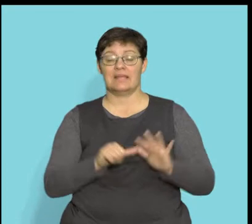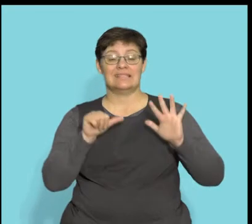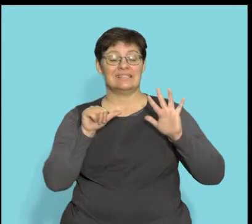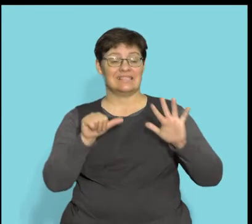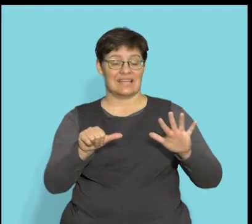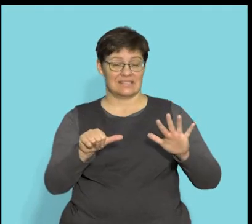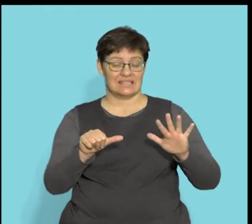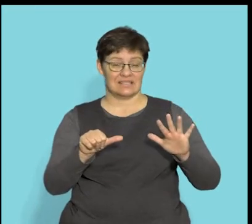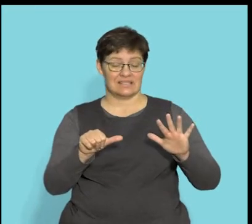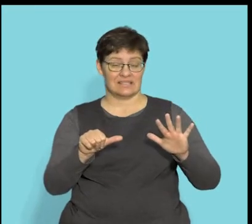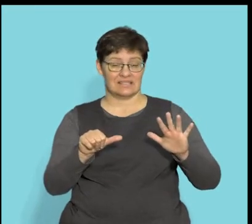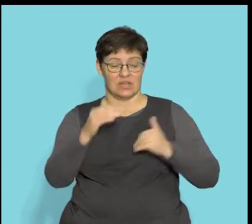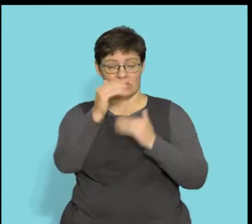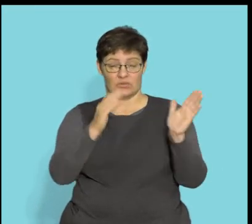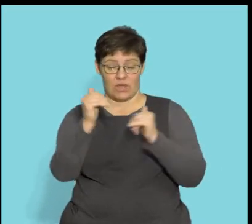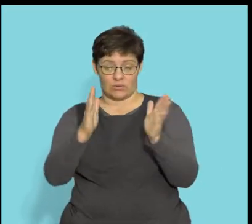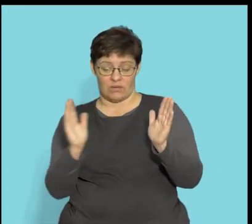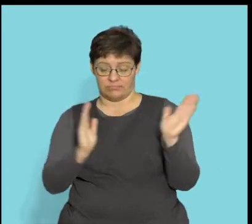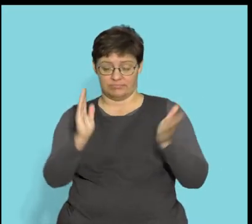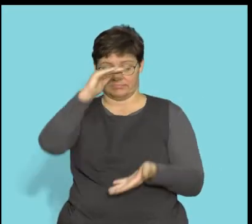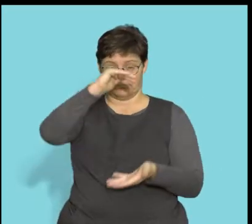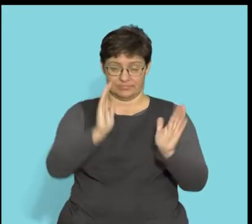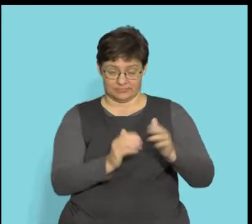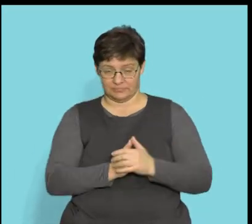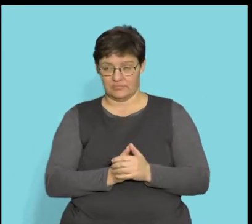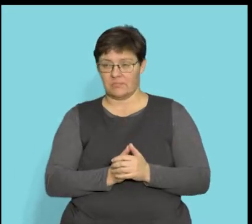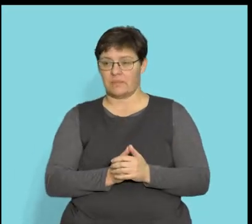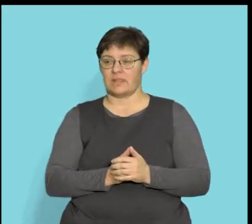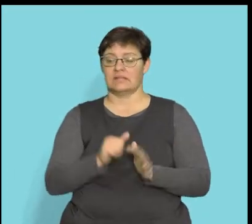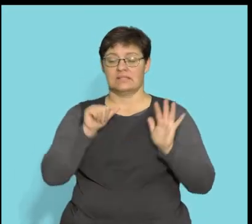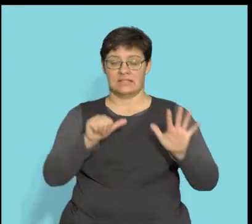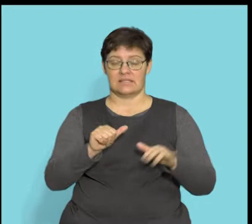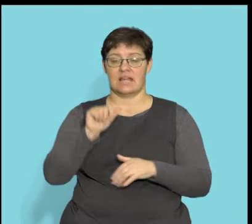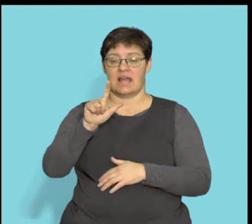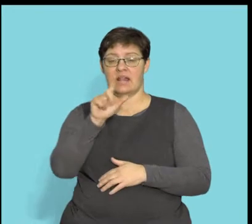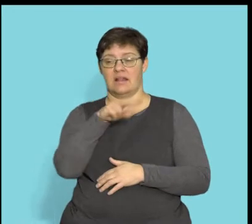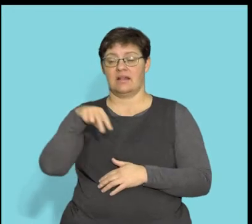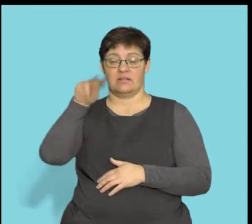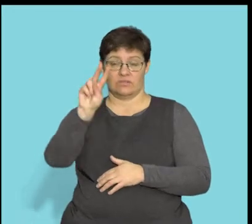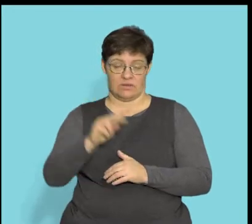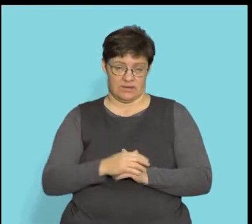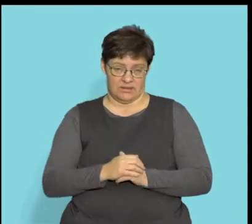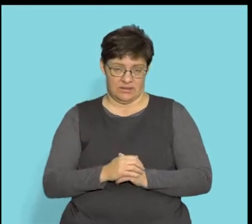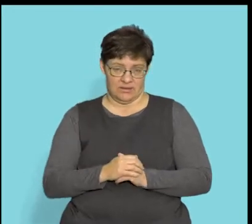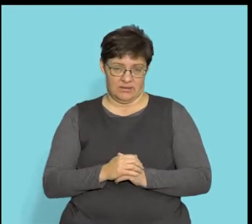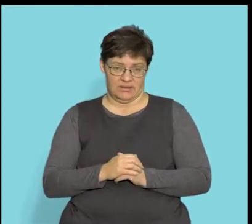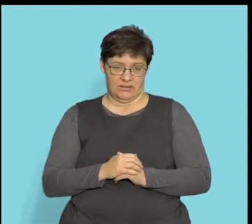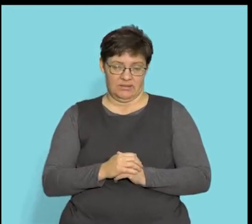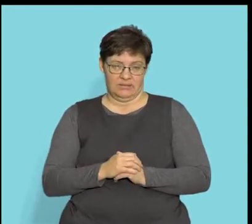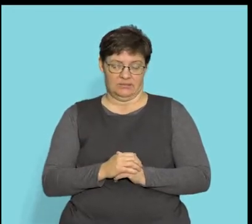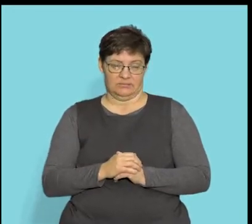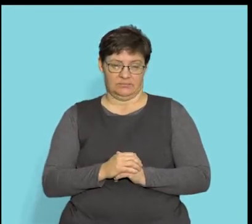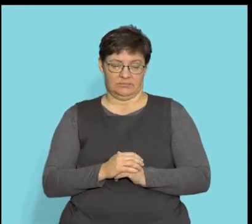So because there's 6 squares with an area of L squared being added together, the surface area is